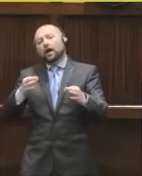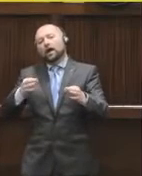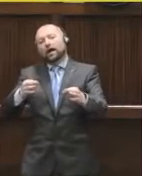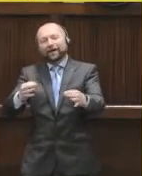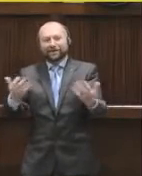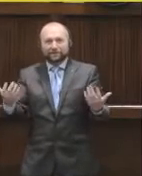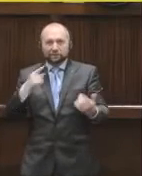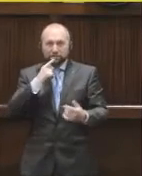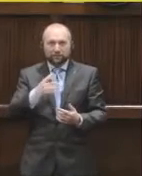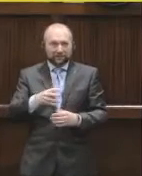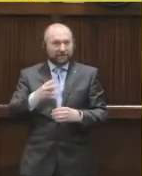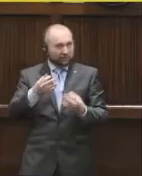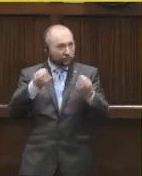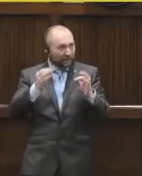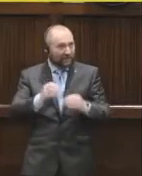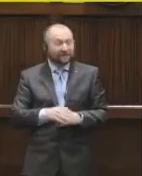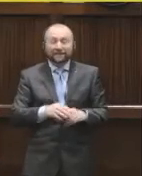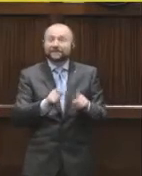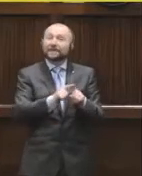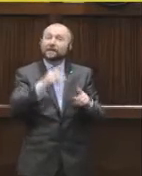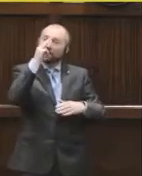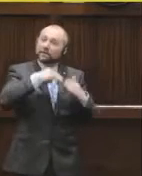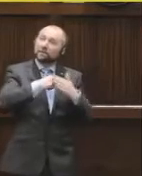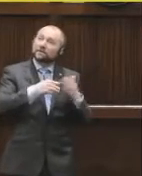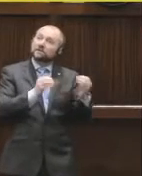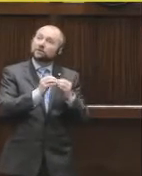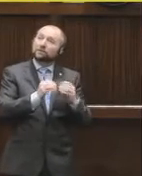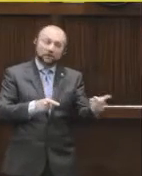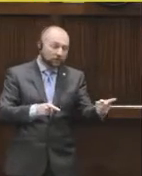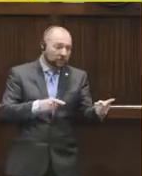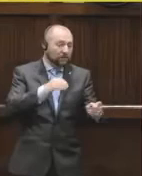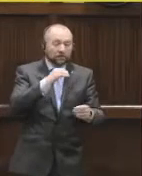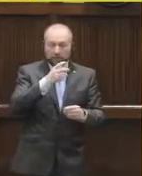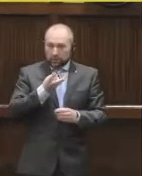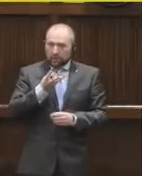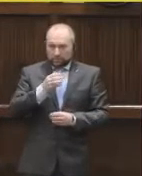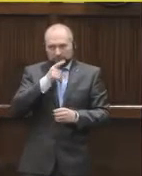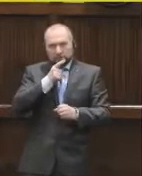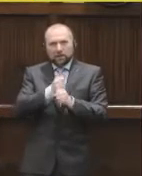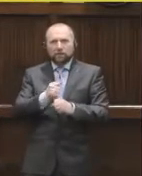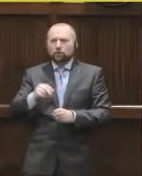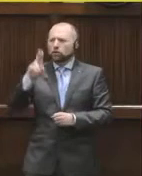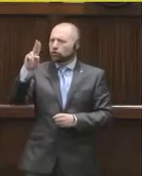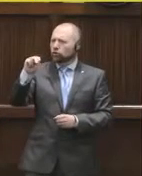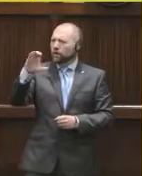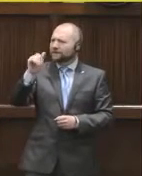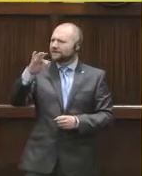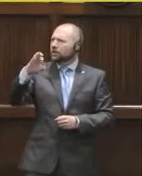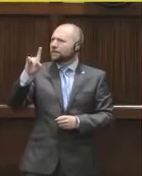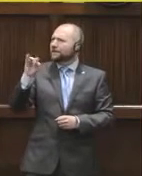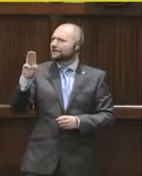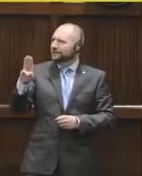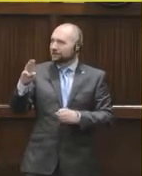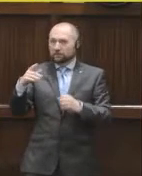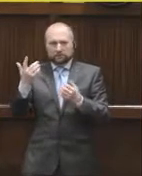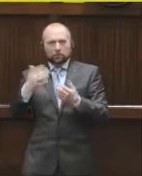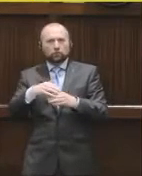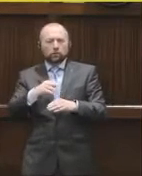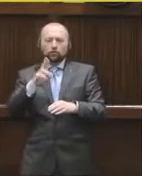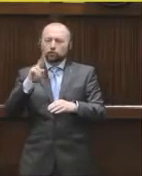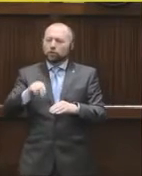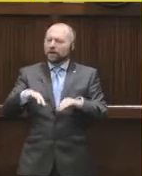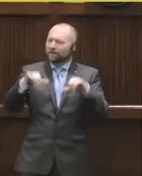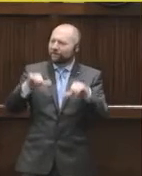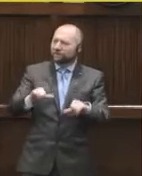very much welcome also the Minister's announcement regarding the ratification of the UN Convention of the Rights of Persons with Disabilities, and